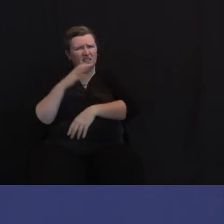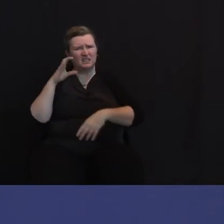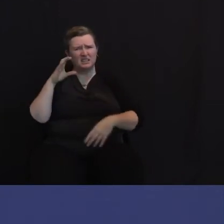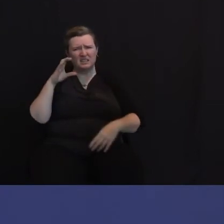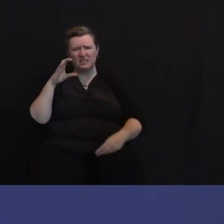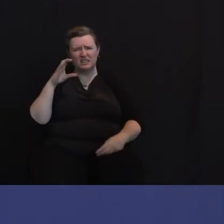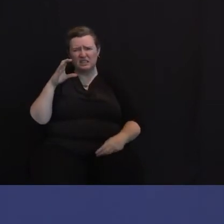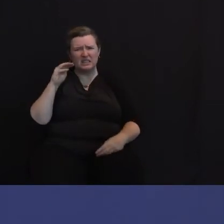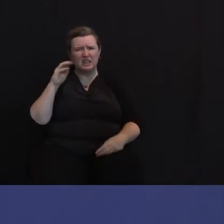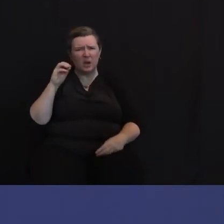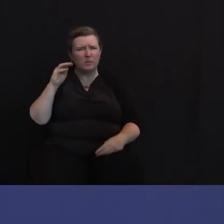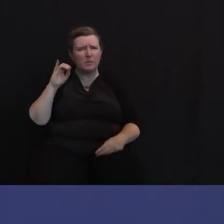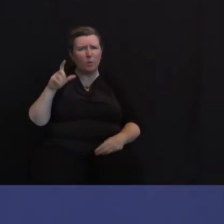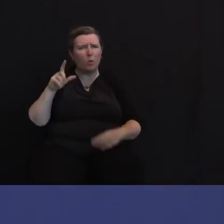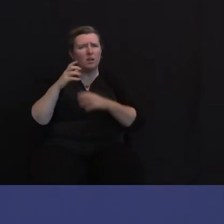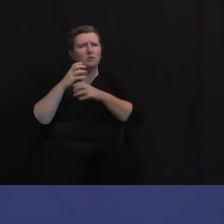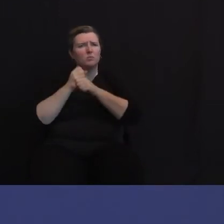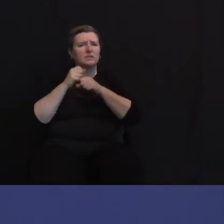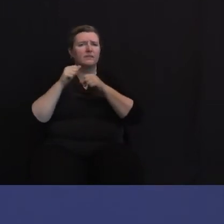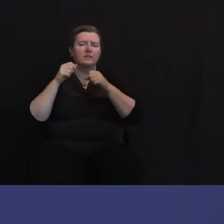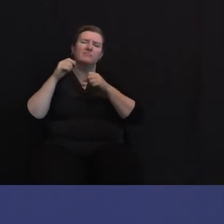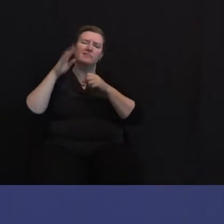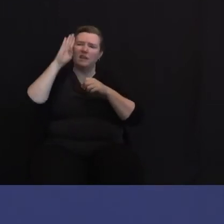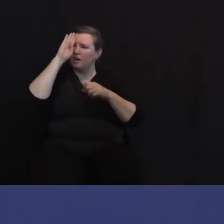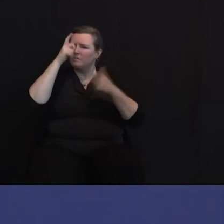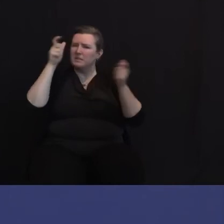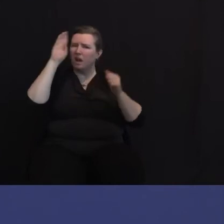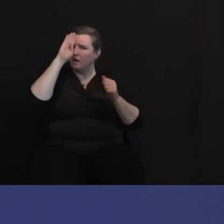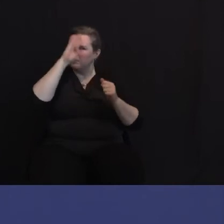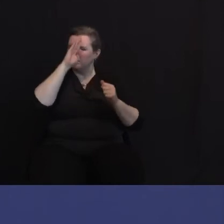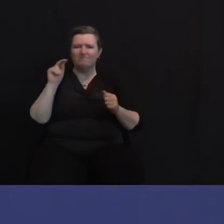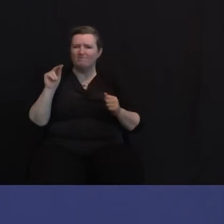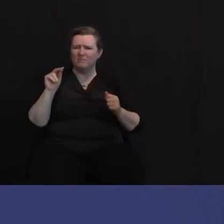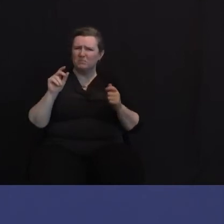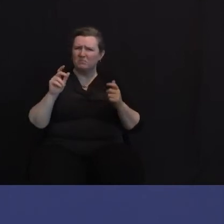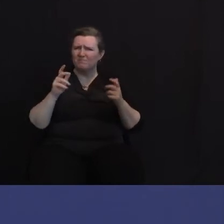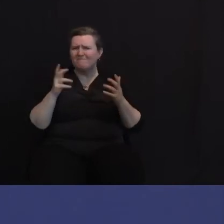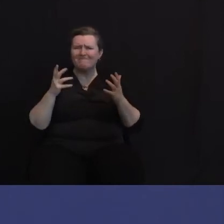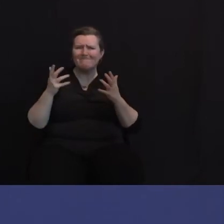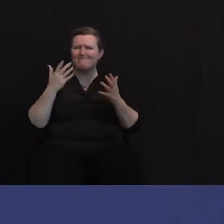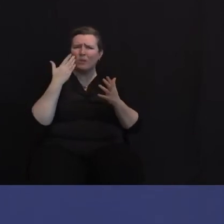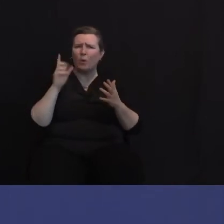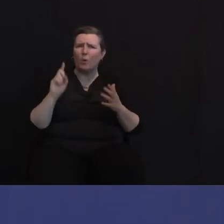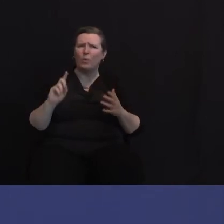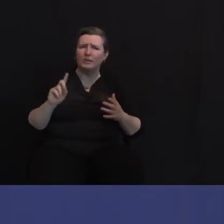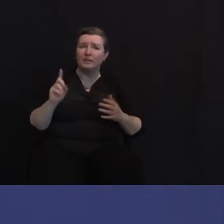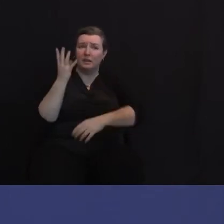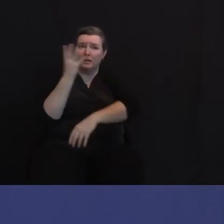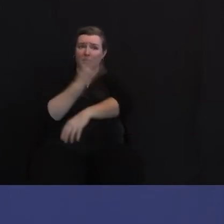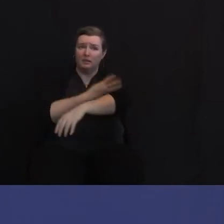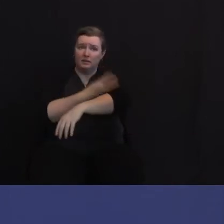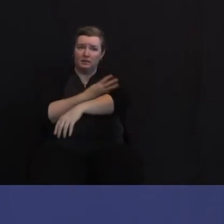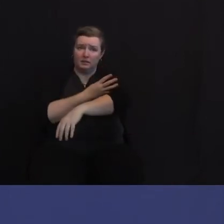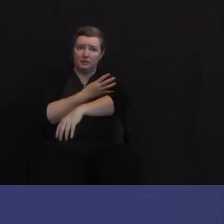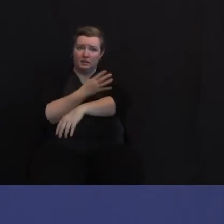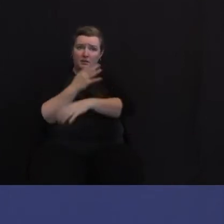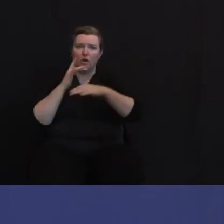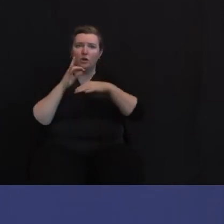on that, but there's a lot of evidence that it can be a game changer, particularly if you get it early and symptoms are not severe, I think. Is that fair to